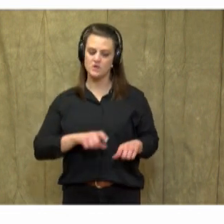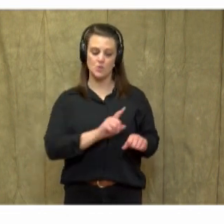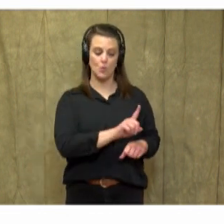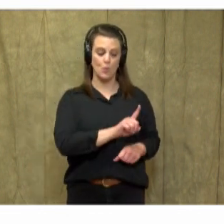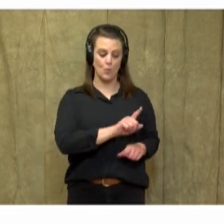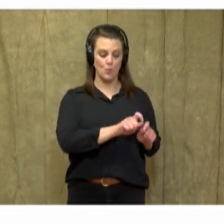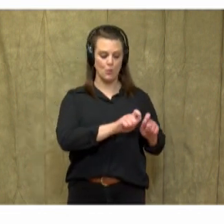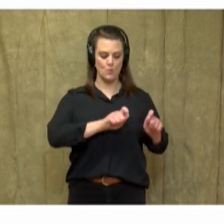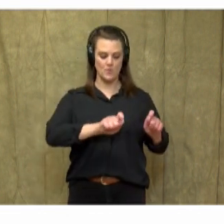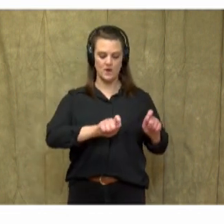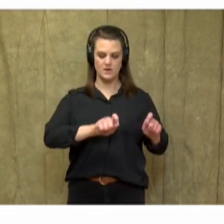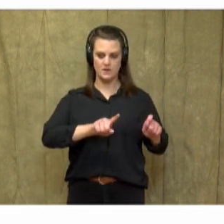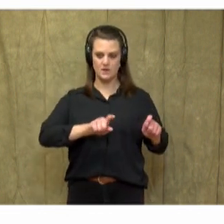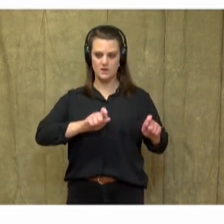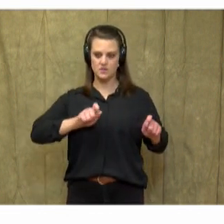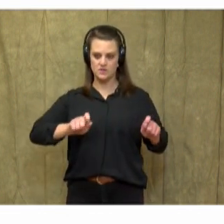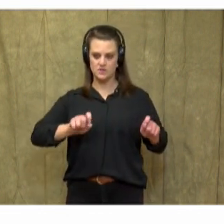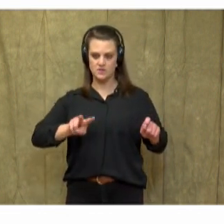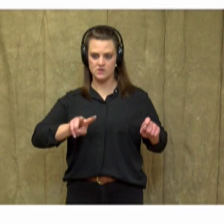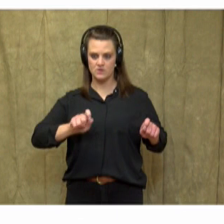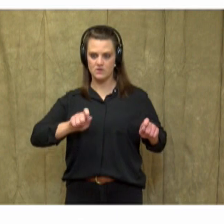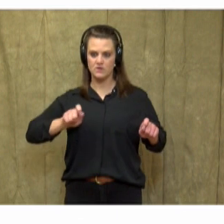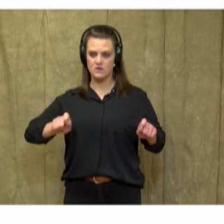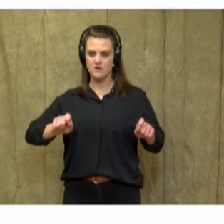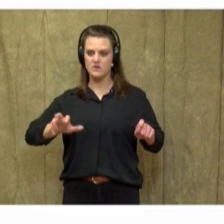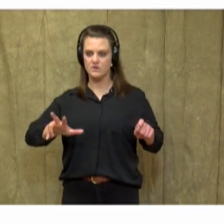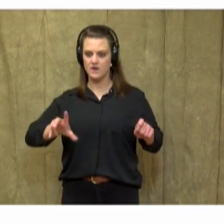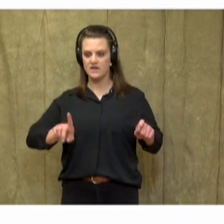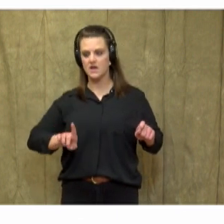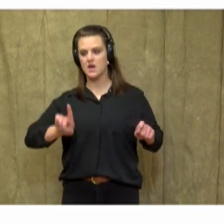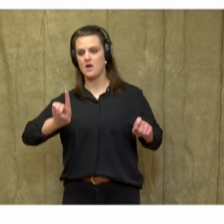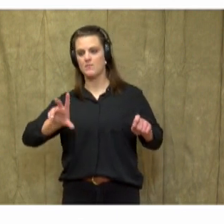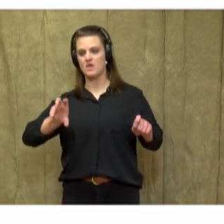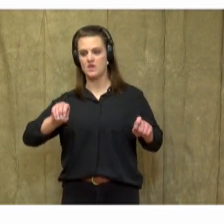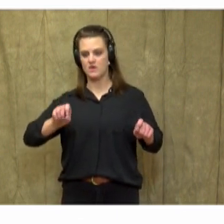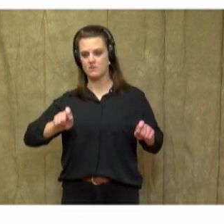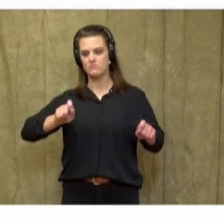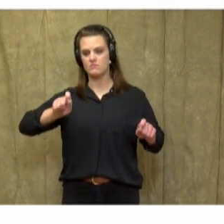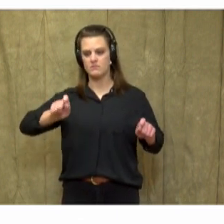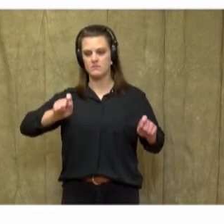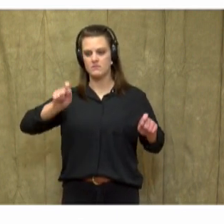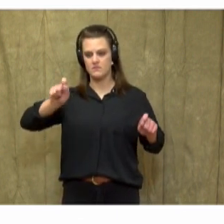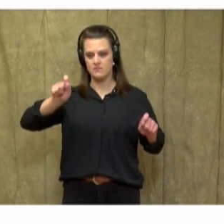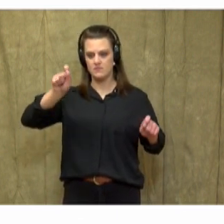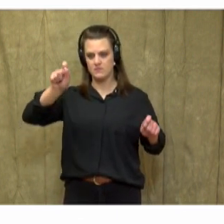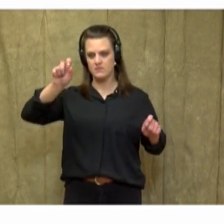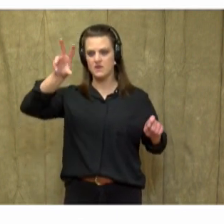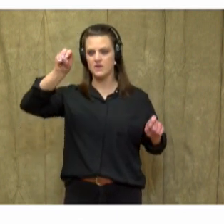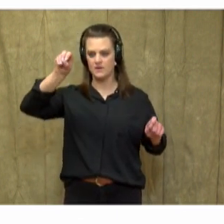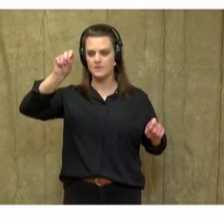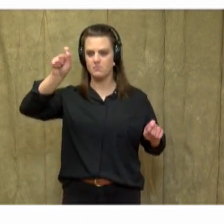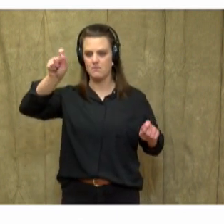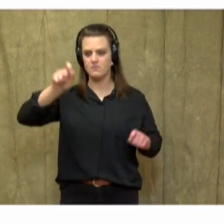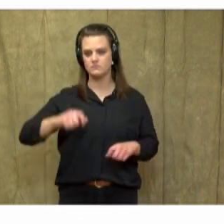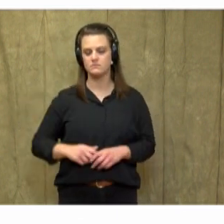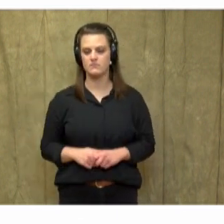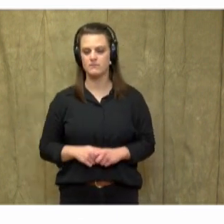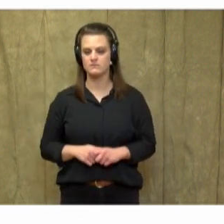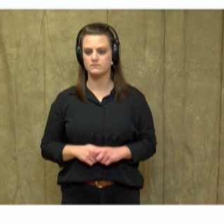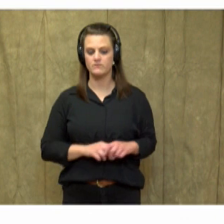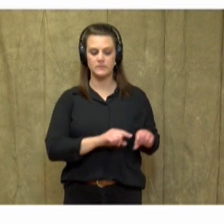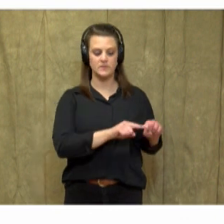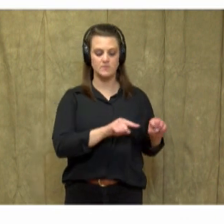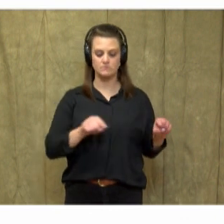3 up 30. Over 3 up 30. And then we could do